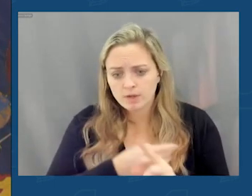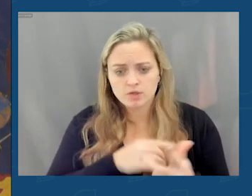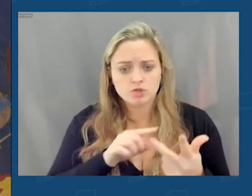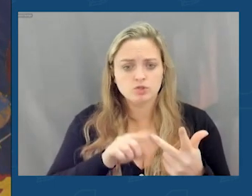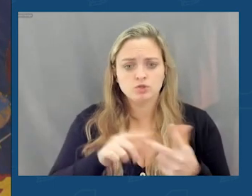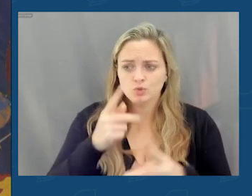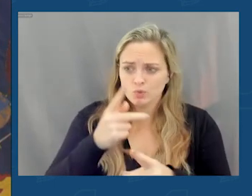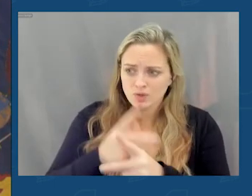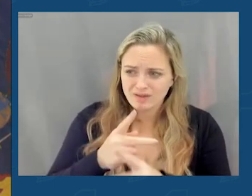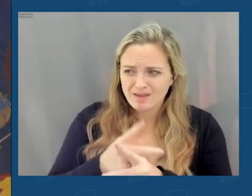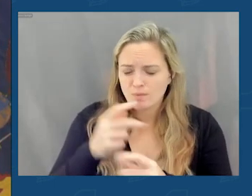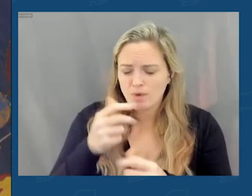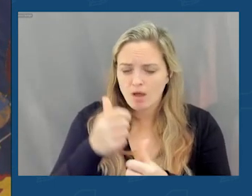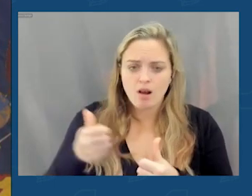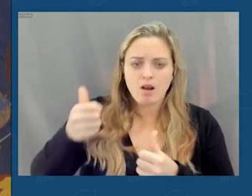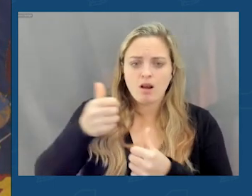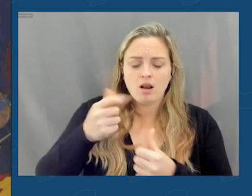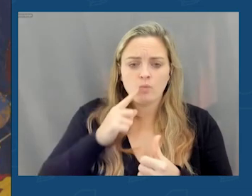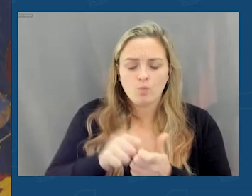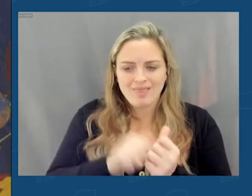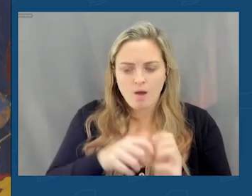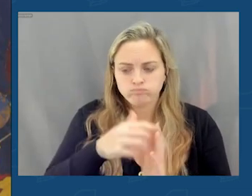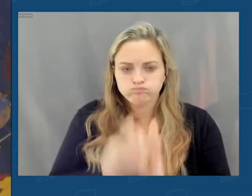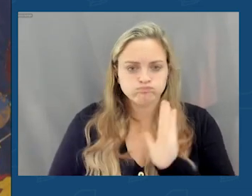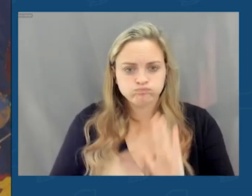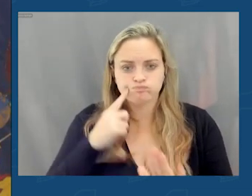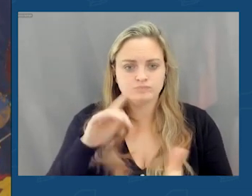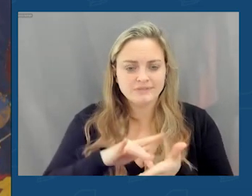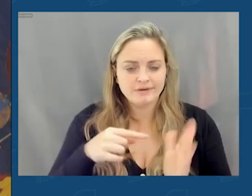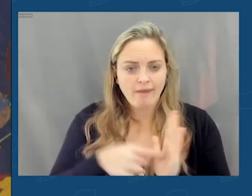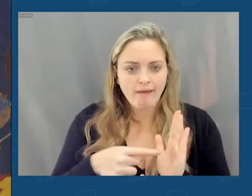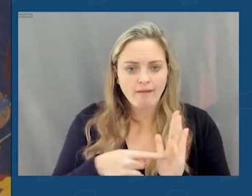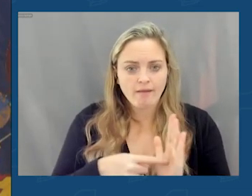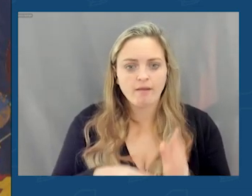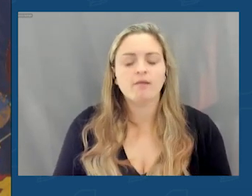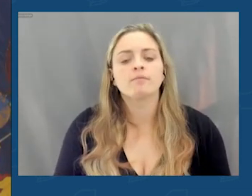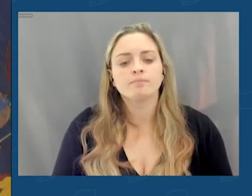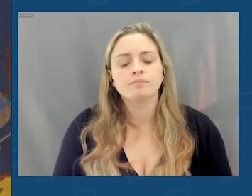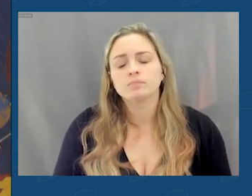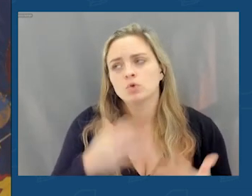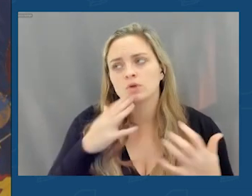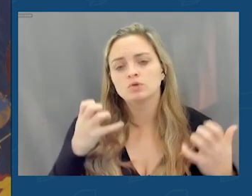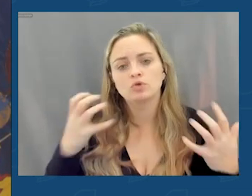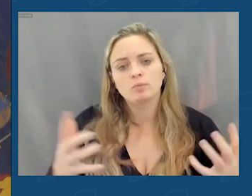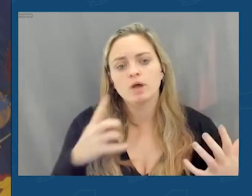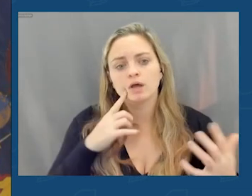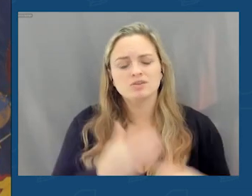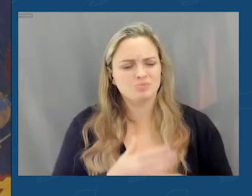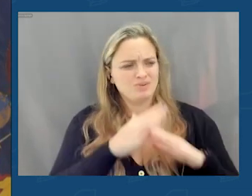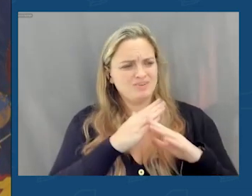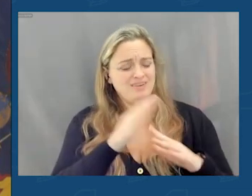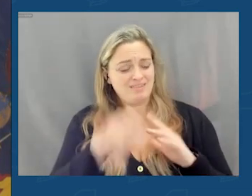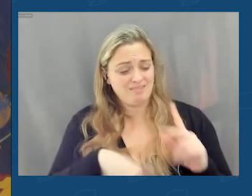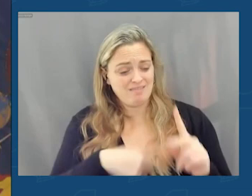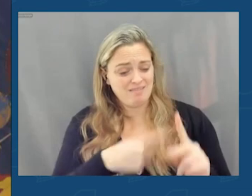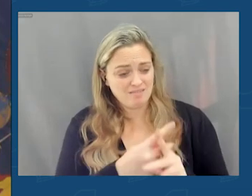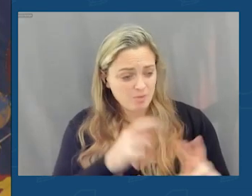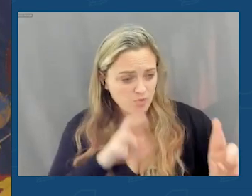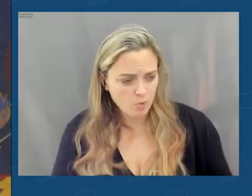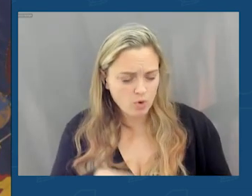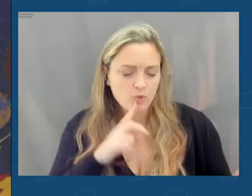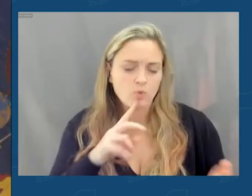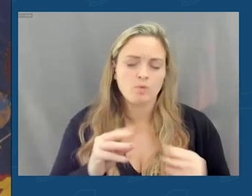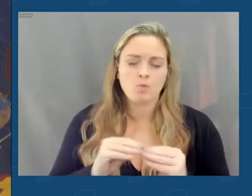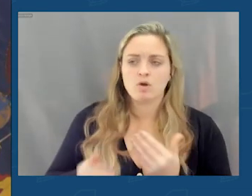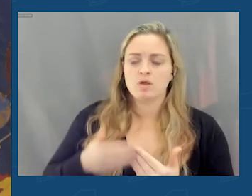their head above water, as you stated also. And so we cannot thank you enough. Prohibiting such reporting will make it so much